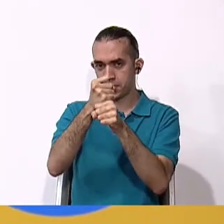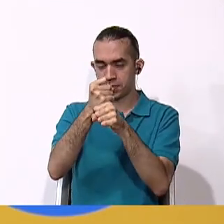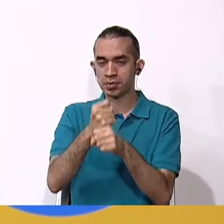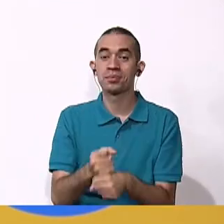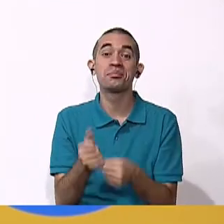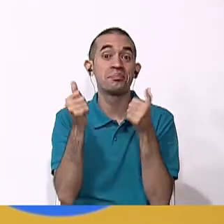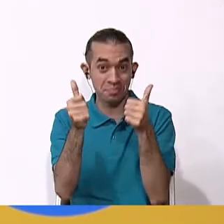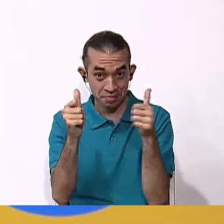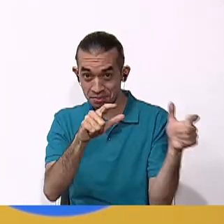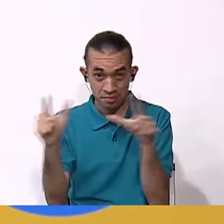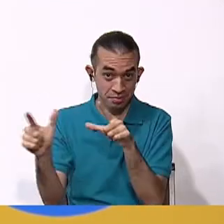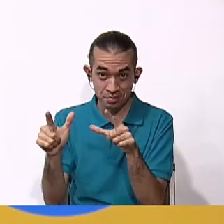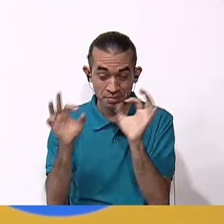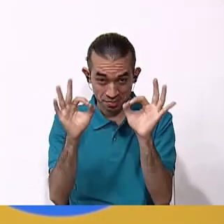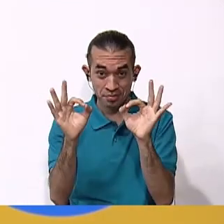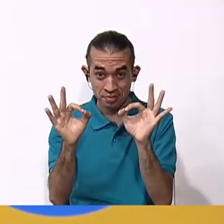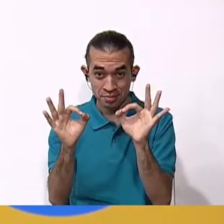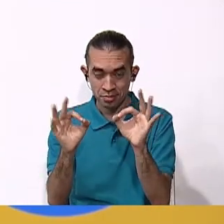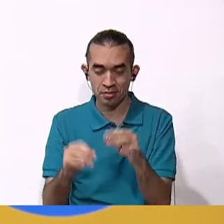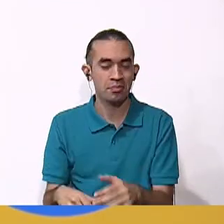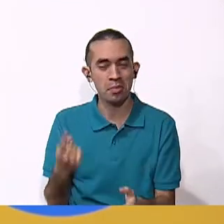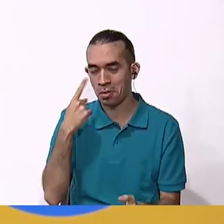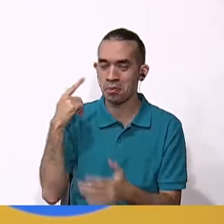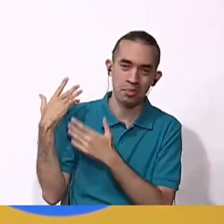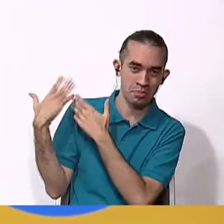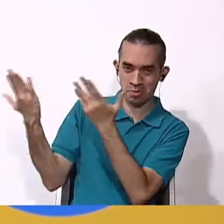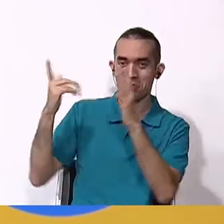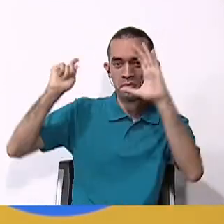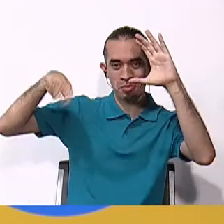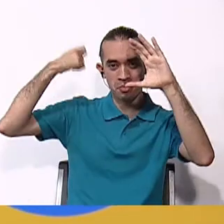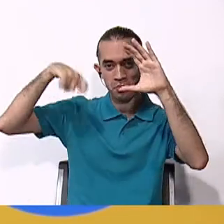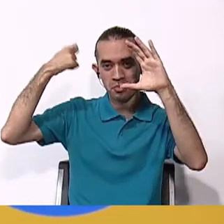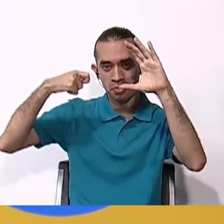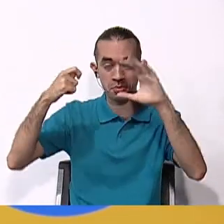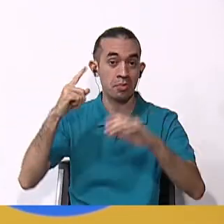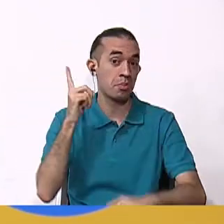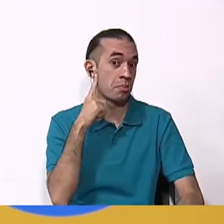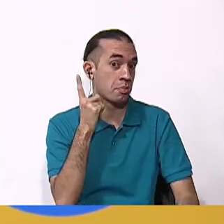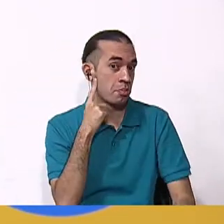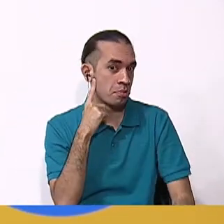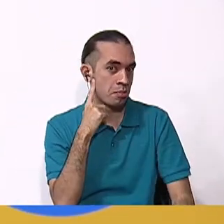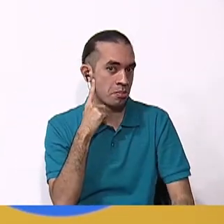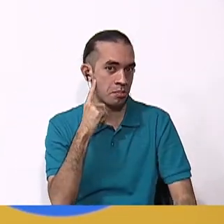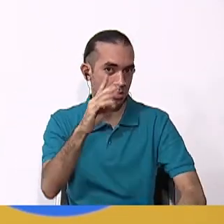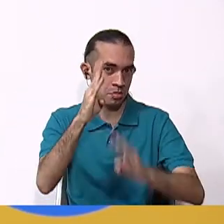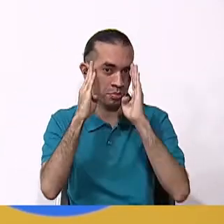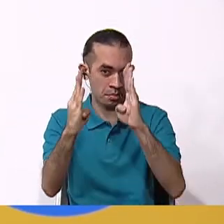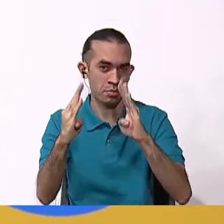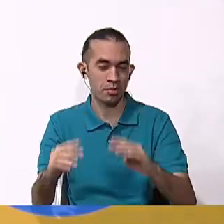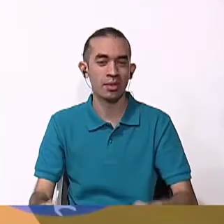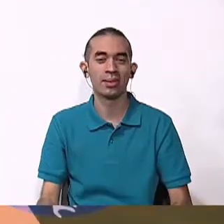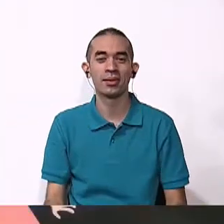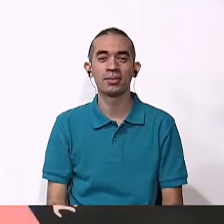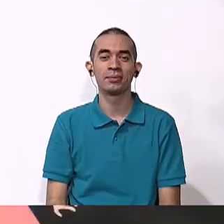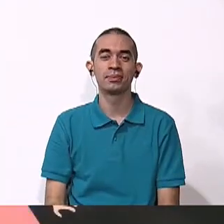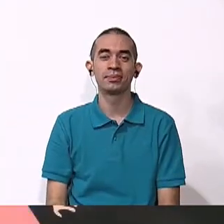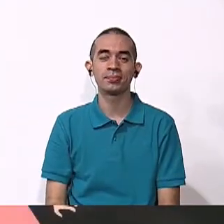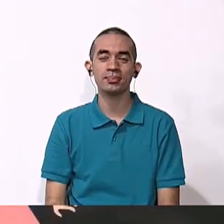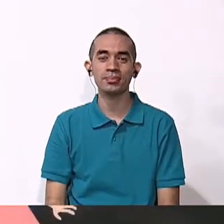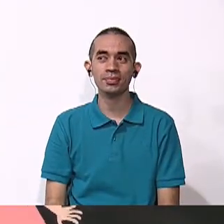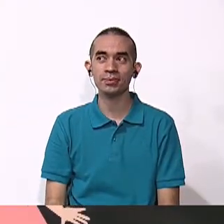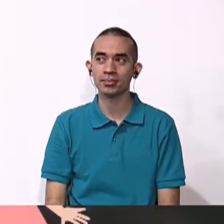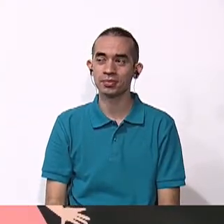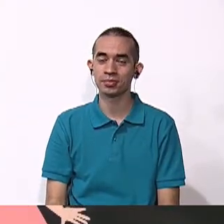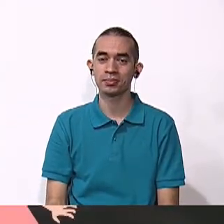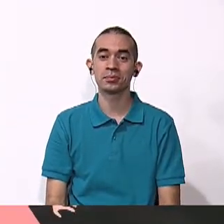you ready? Yes? Let's watch the video. Listen, pay attention. People